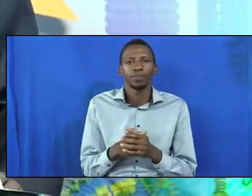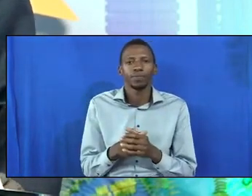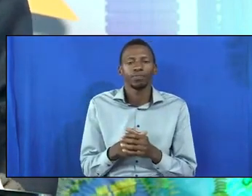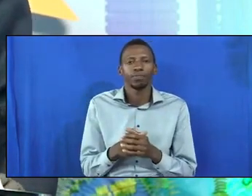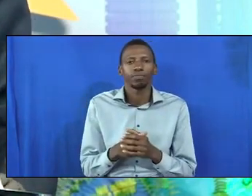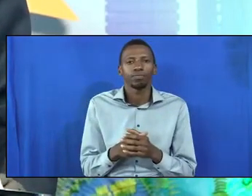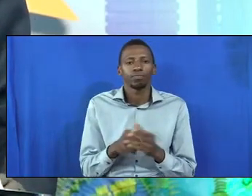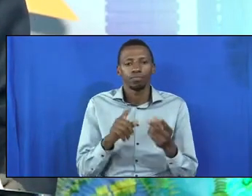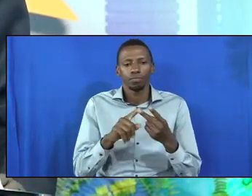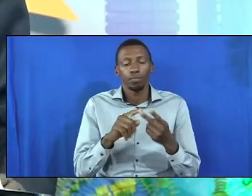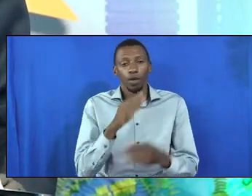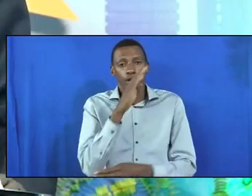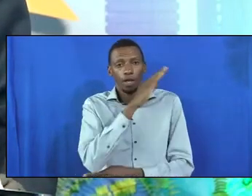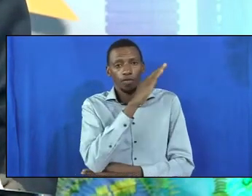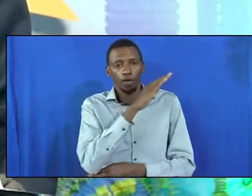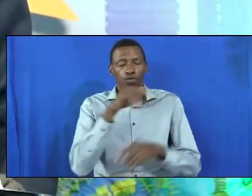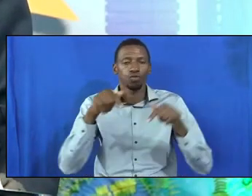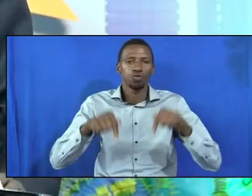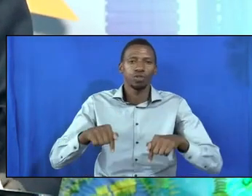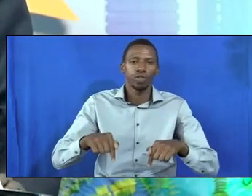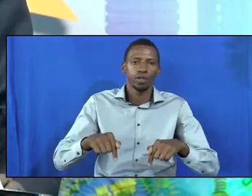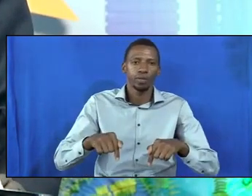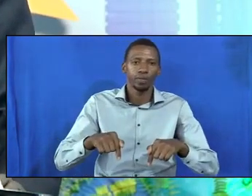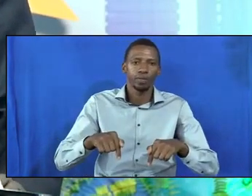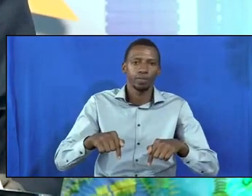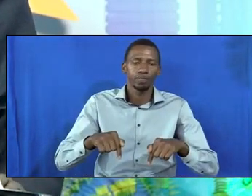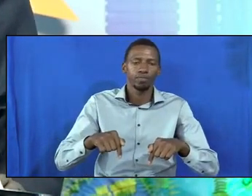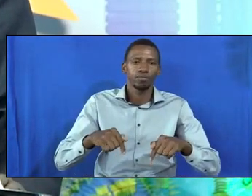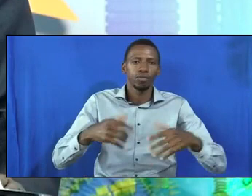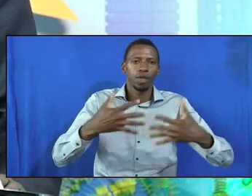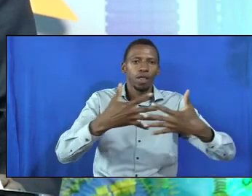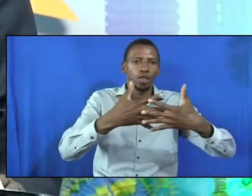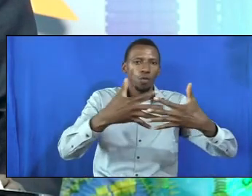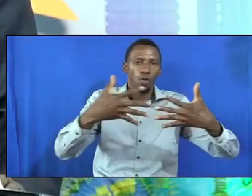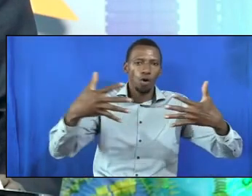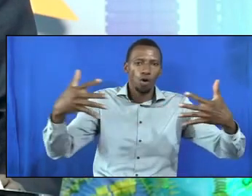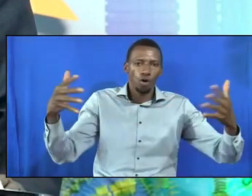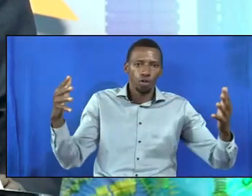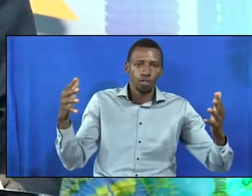This afternoon, the walls of Jericho are falling.